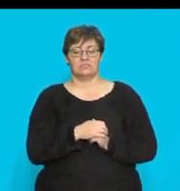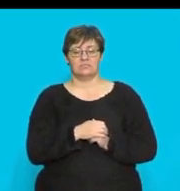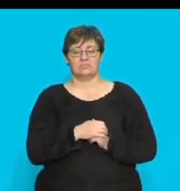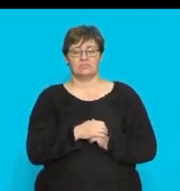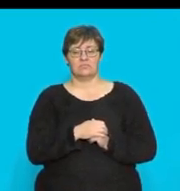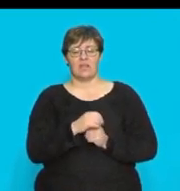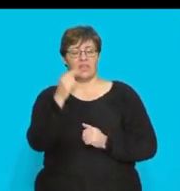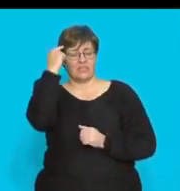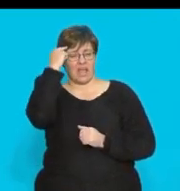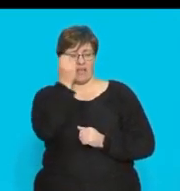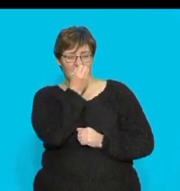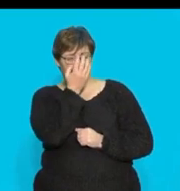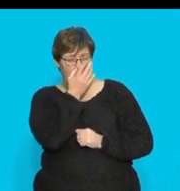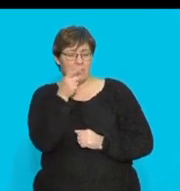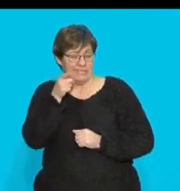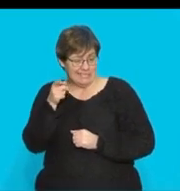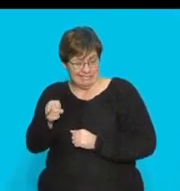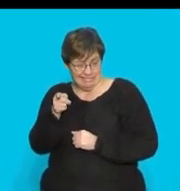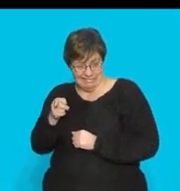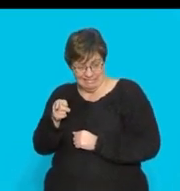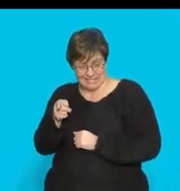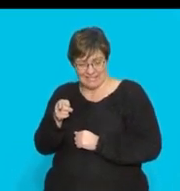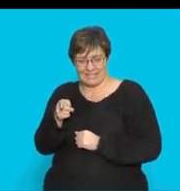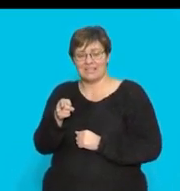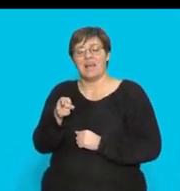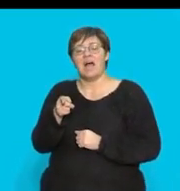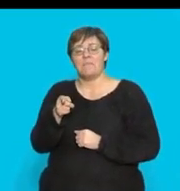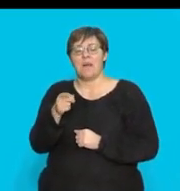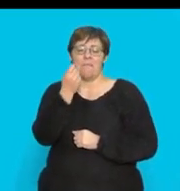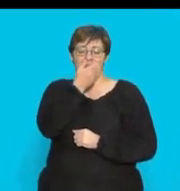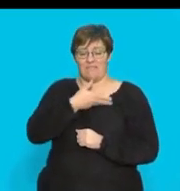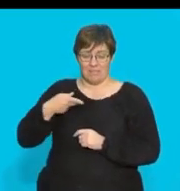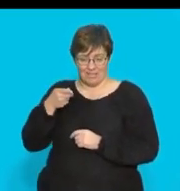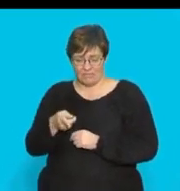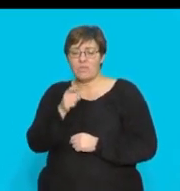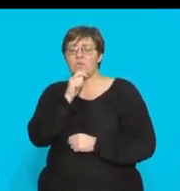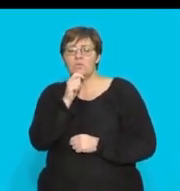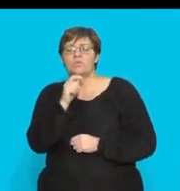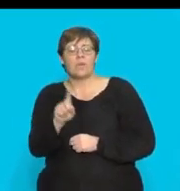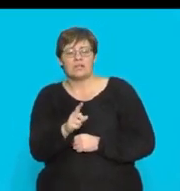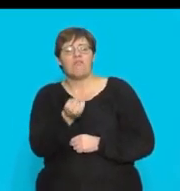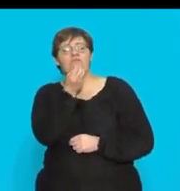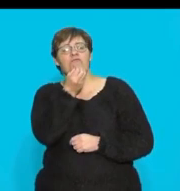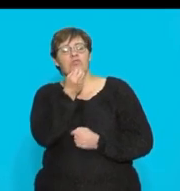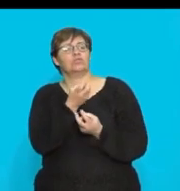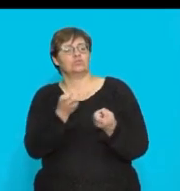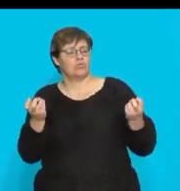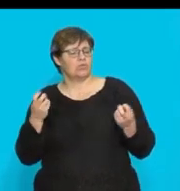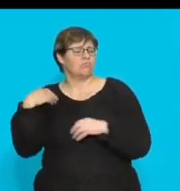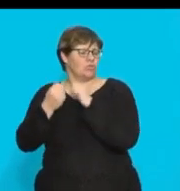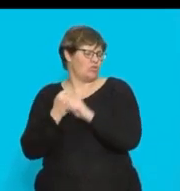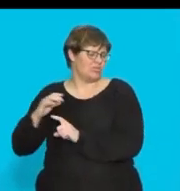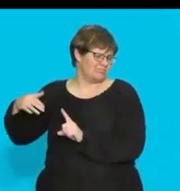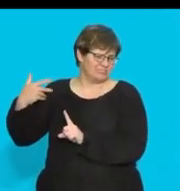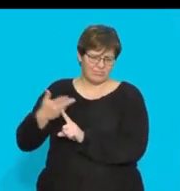flowers, I want you to start thinking about sexual reproduction. Have been used as a food source